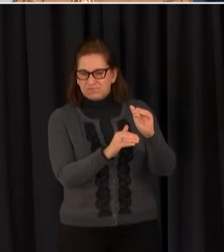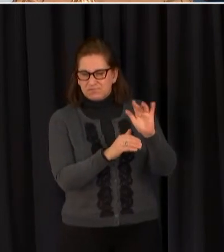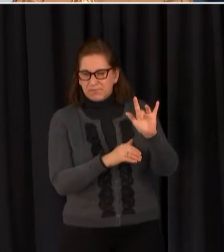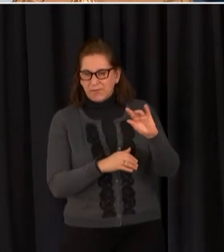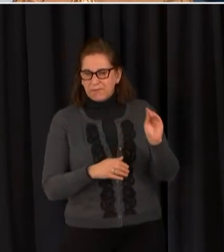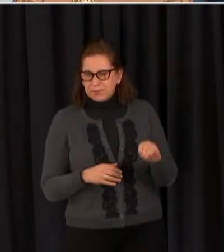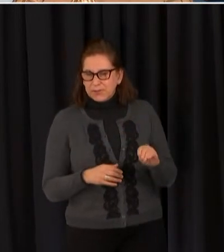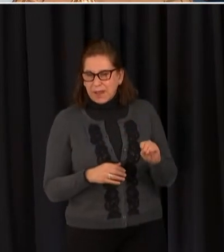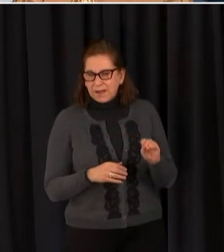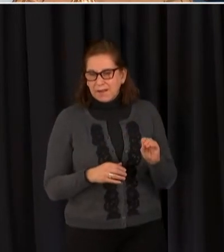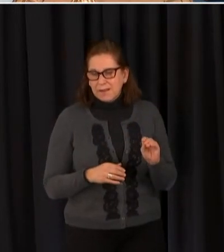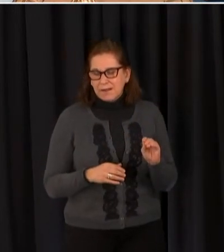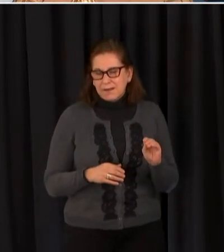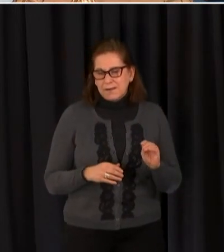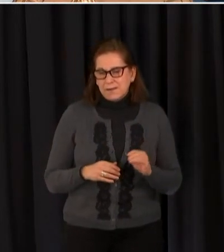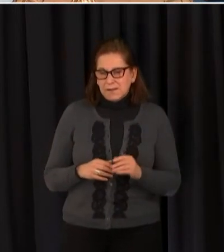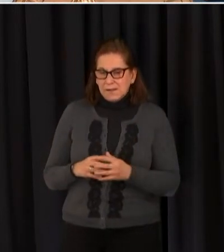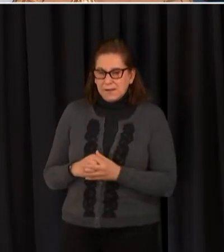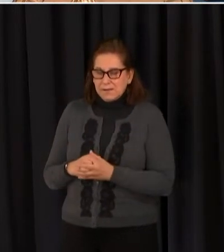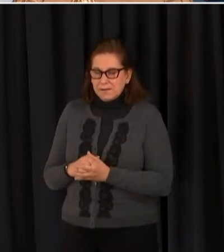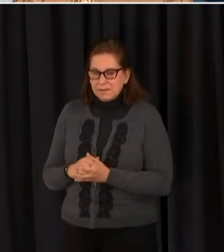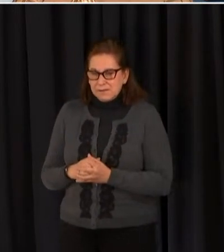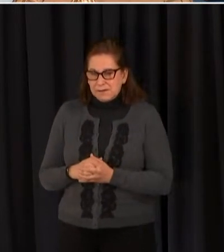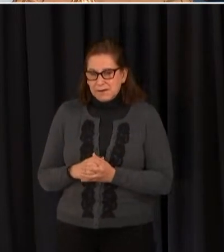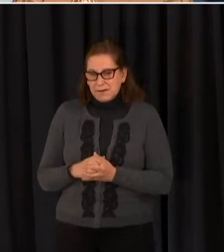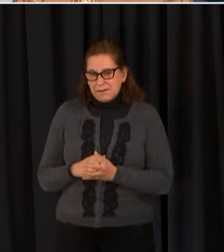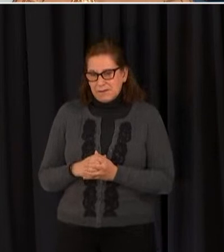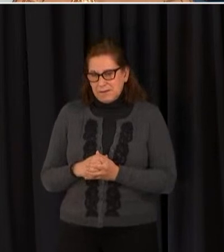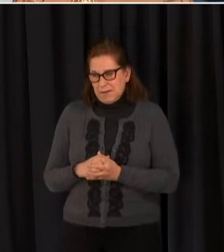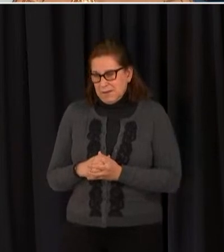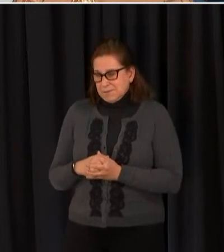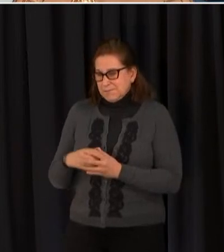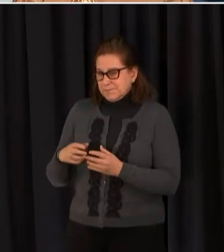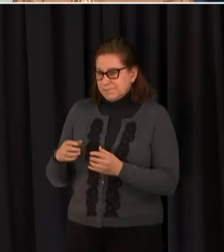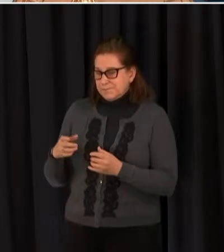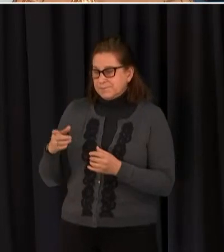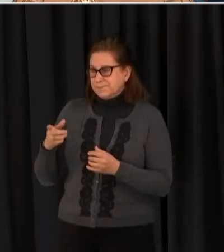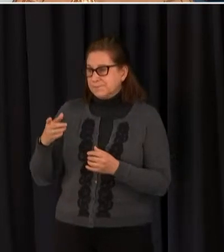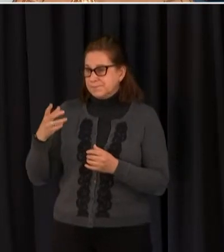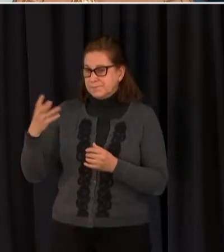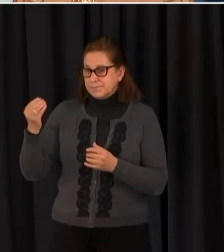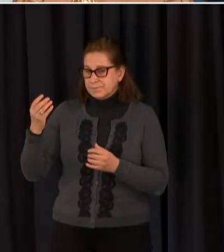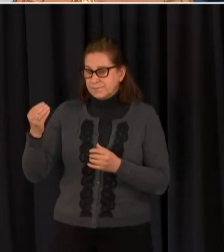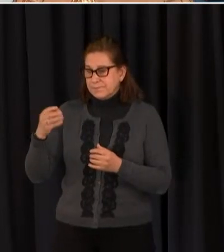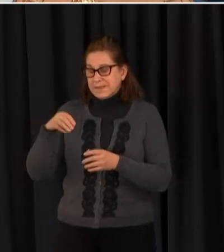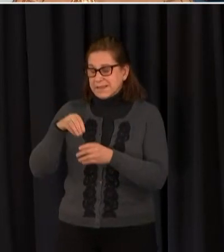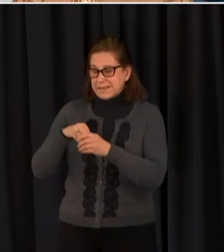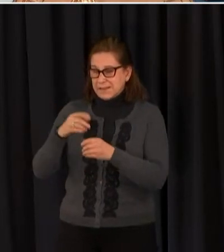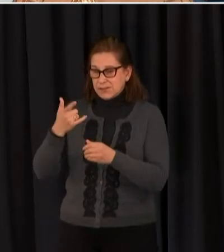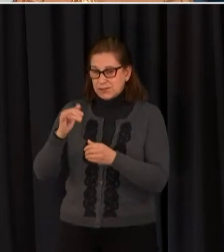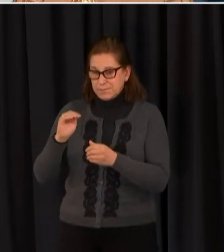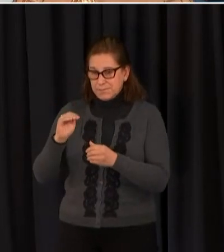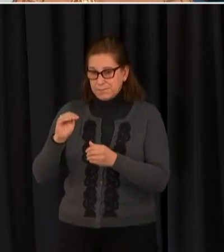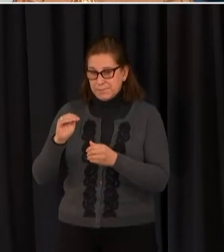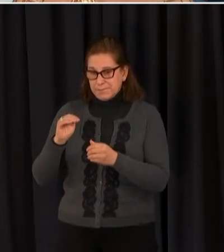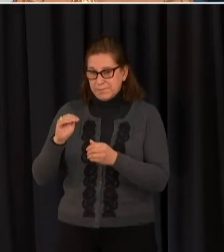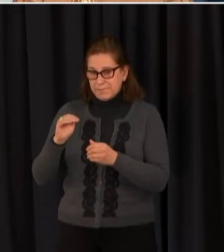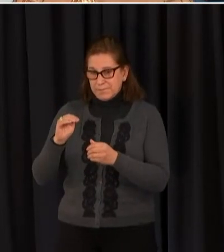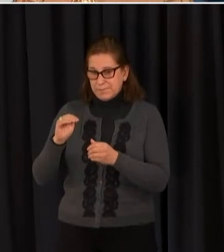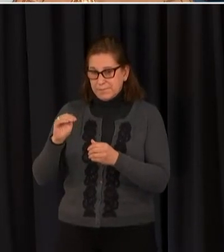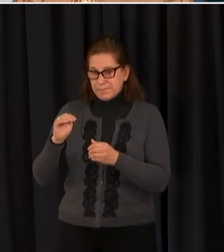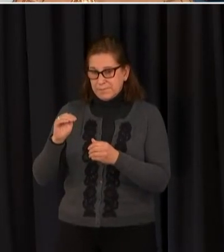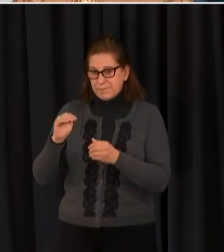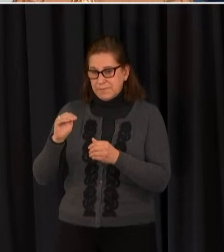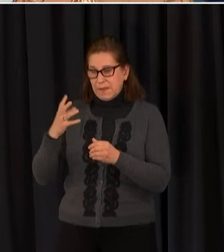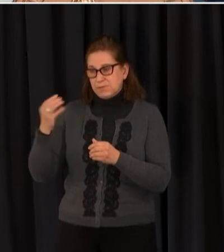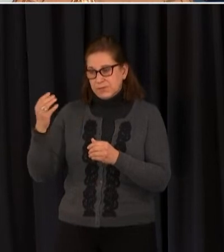in gyms or up to 250 people. So that is the status quo. And outdoor classes up